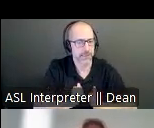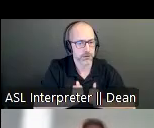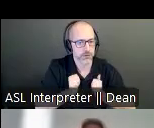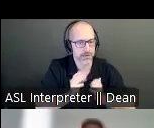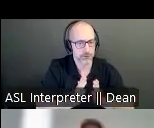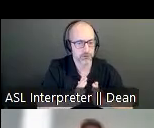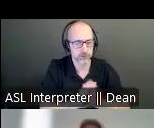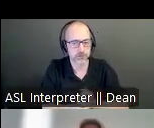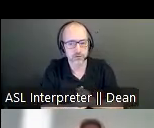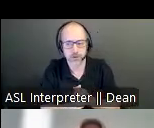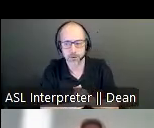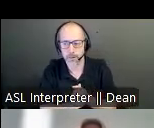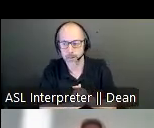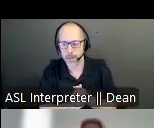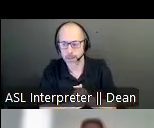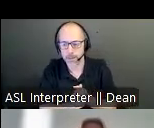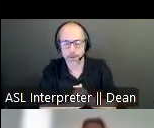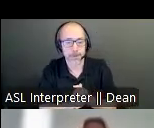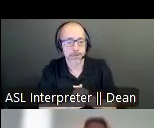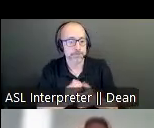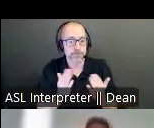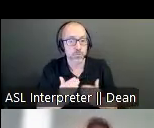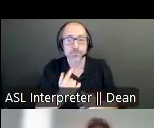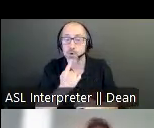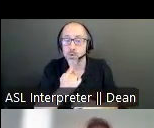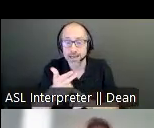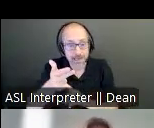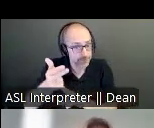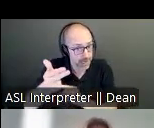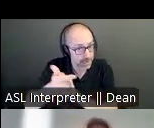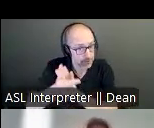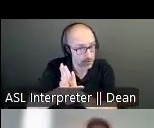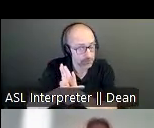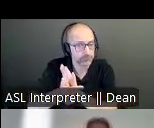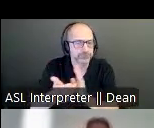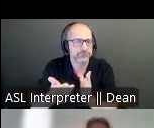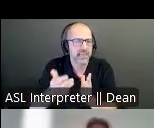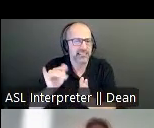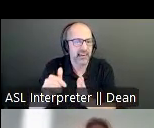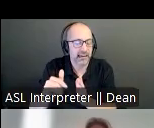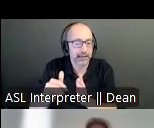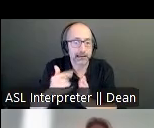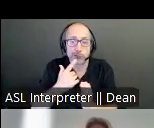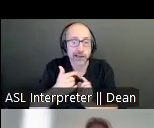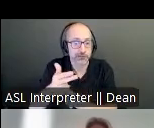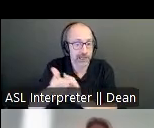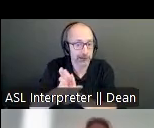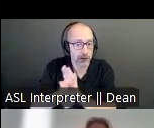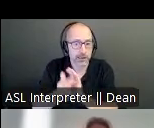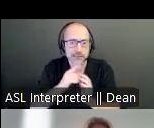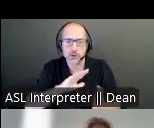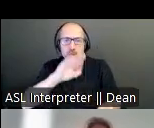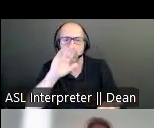survivors. Red flag laws. So red flag laws are intended to reduce harm through court processes